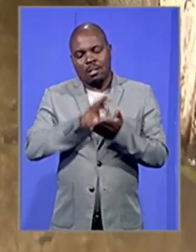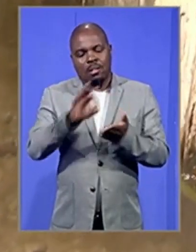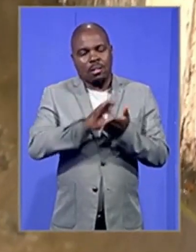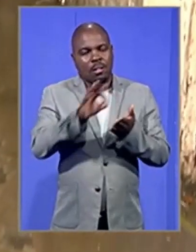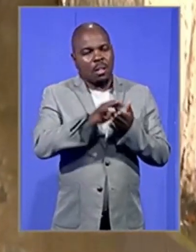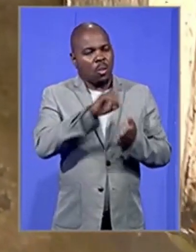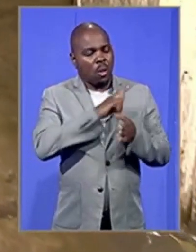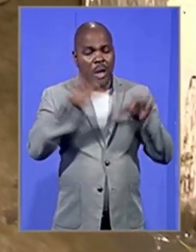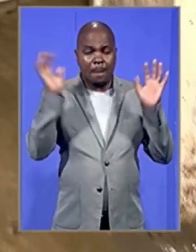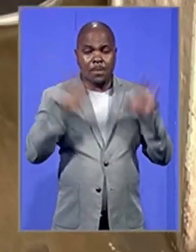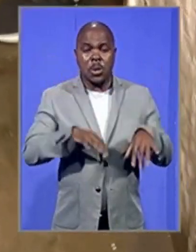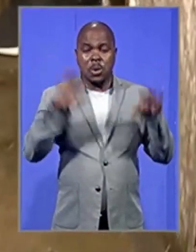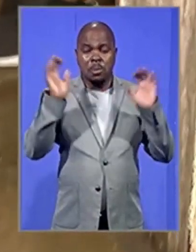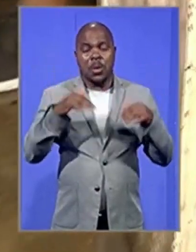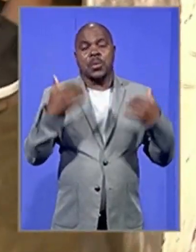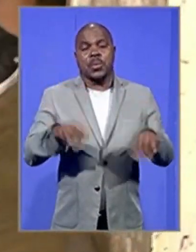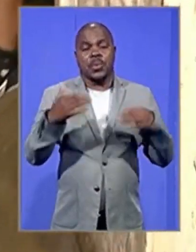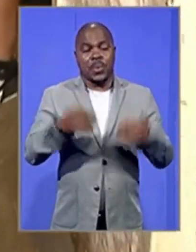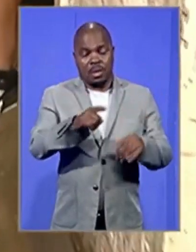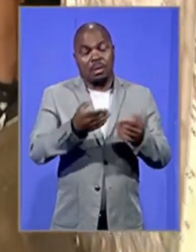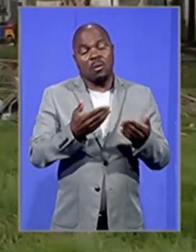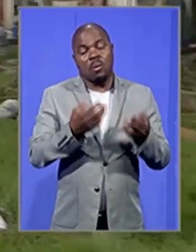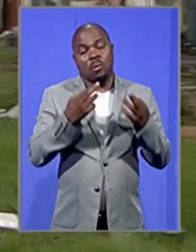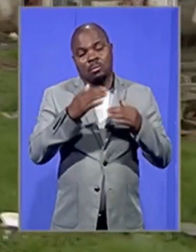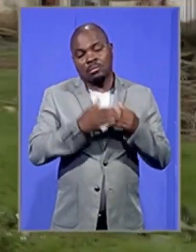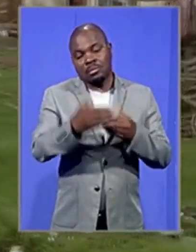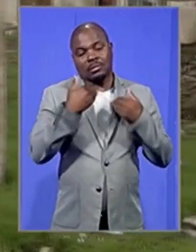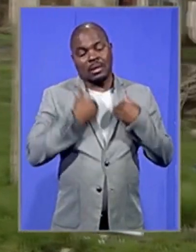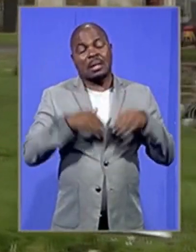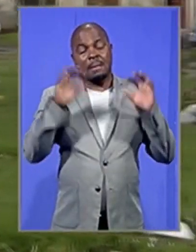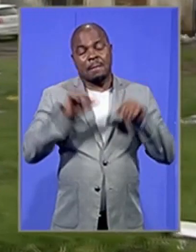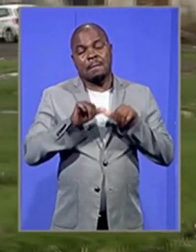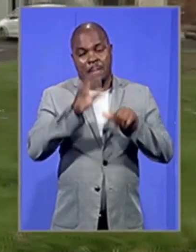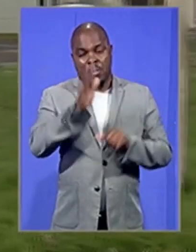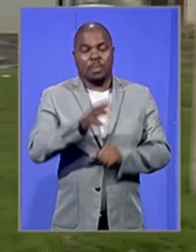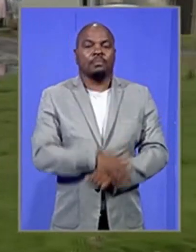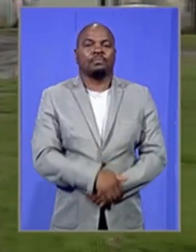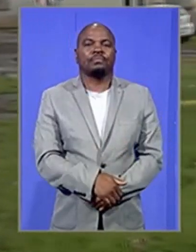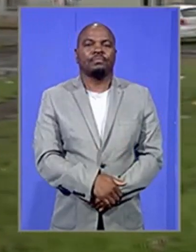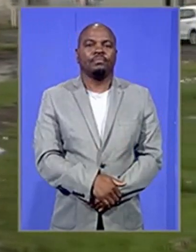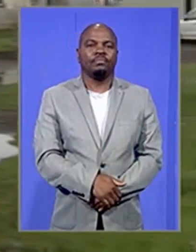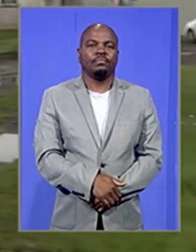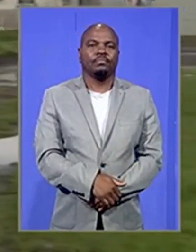tseno tsa merwalela tse di solofetsweng go tswelela mo letsatsing la Sontaga.